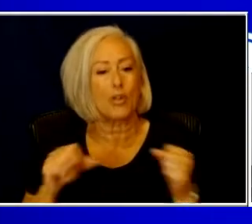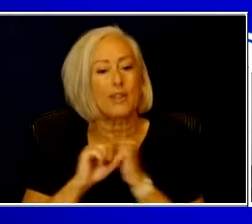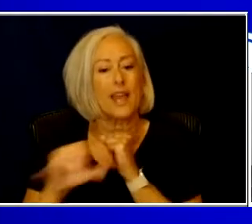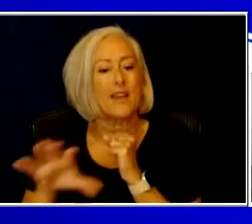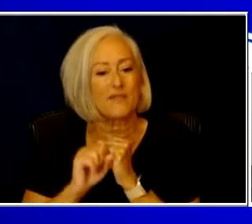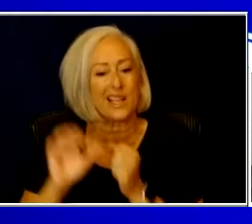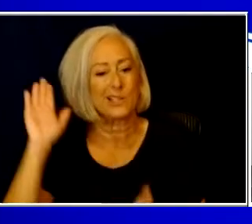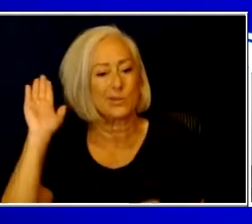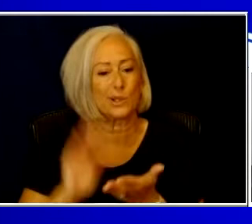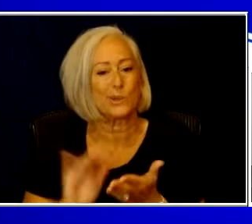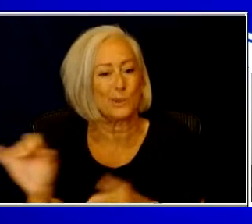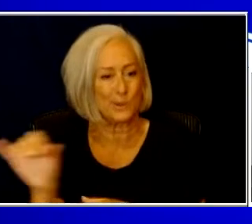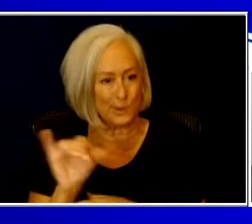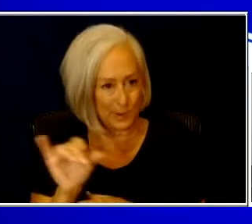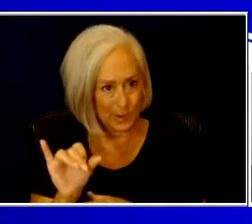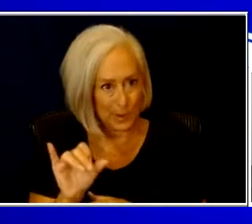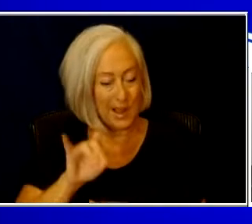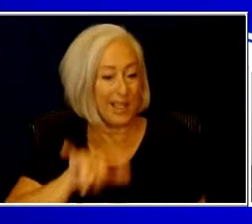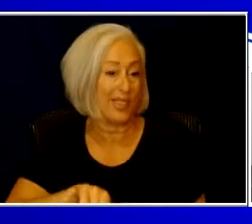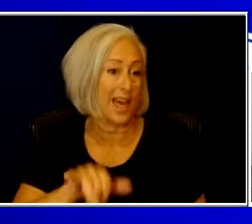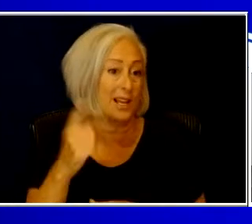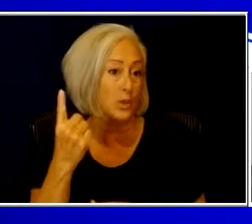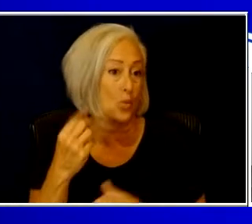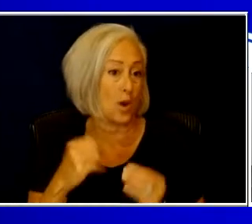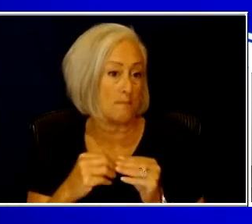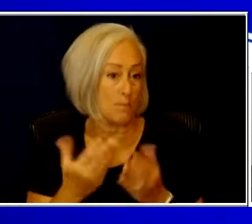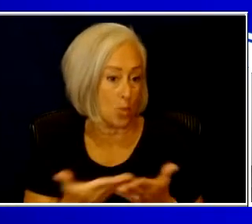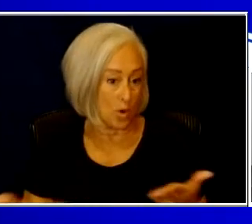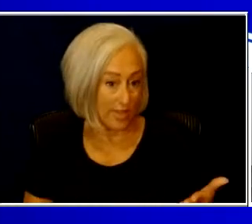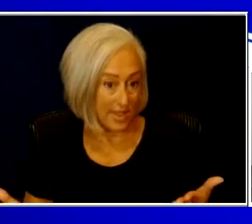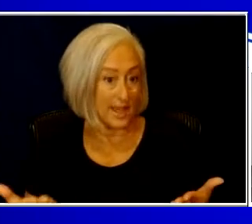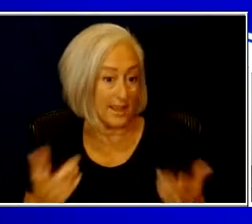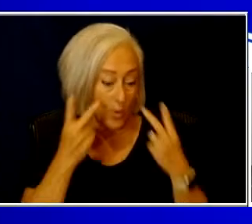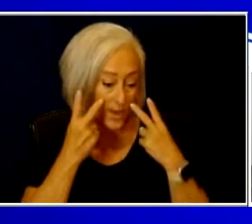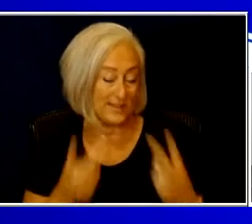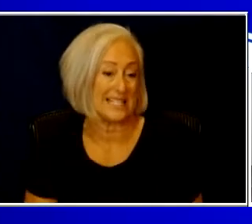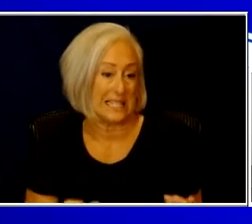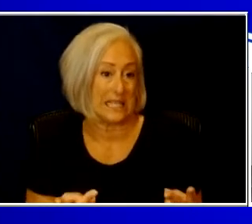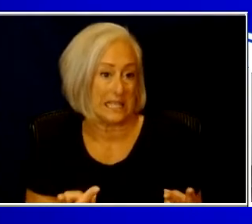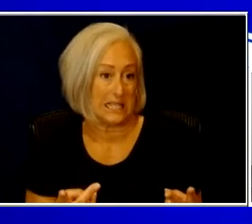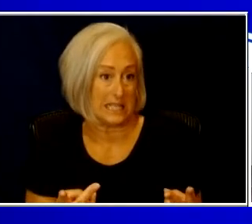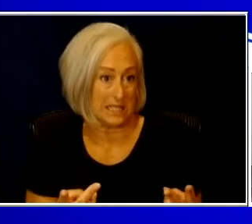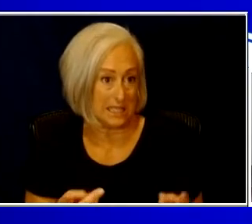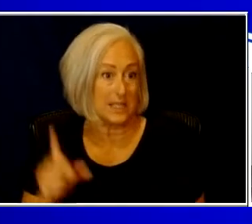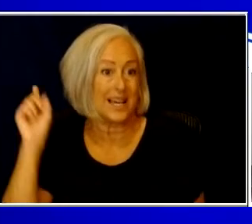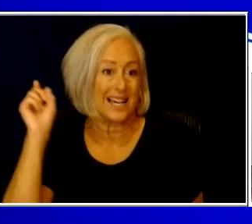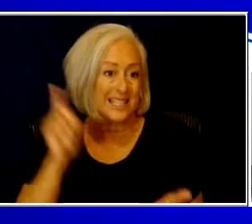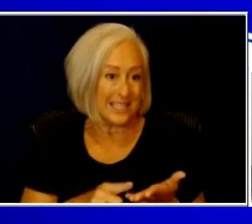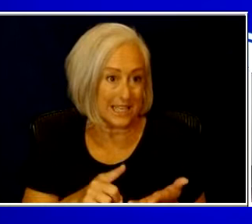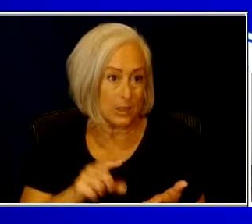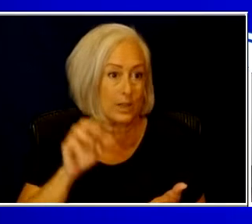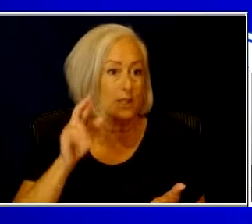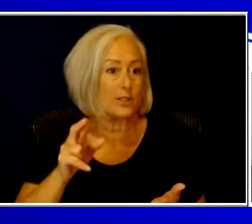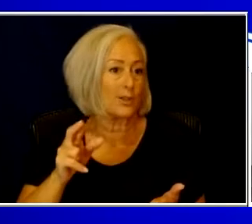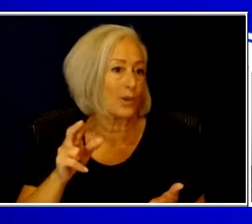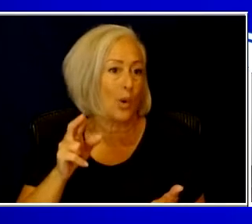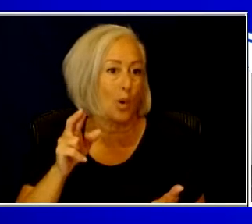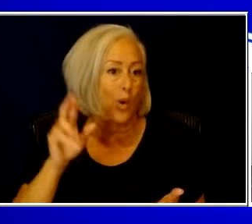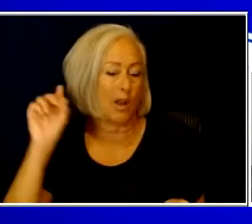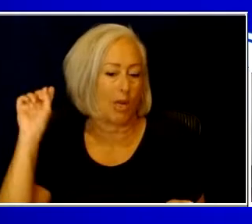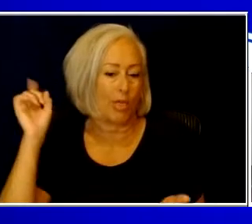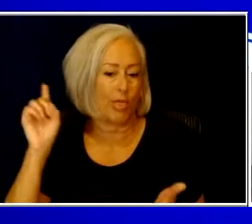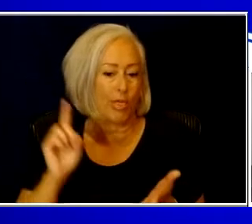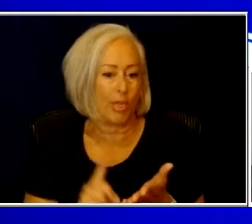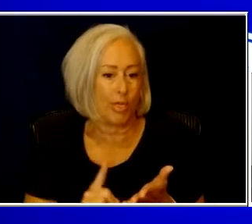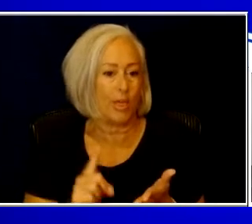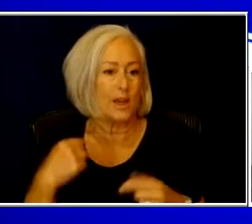more issue that has been that we have seen a decrease or falling off since the pandemic began as well.